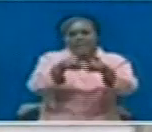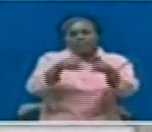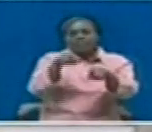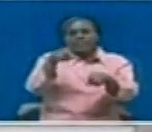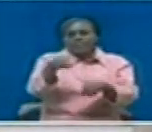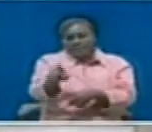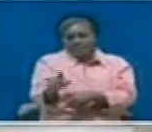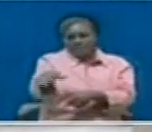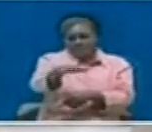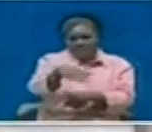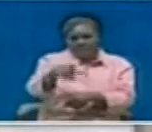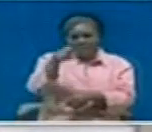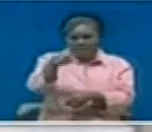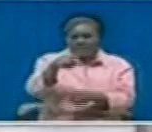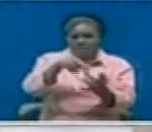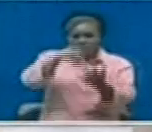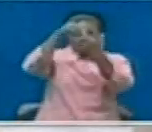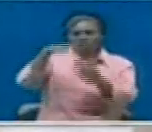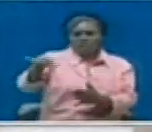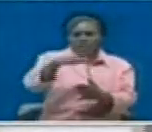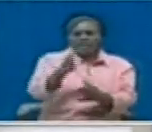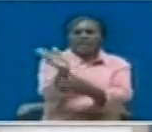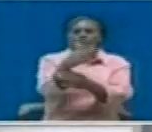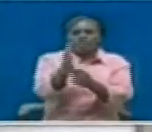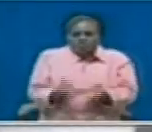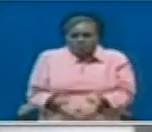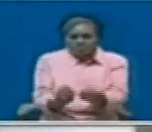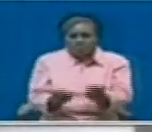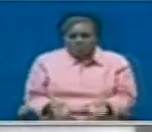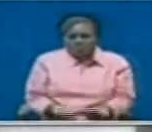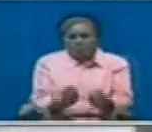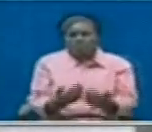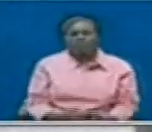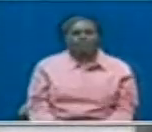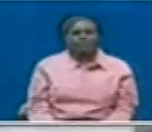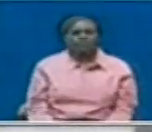Gulf. Sababu hapo ndio sehemu ambayo samaki usaana.